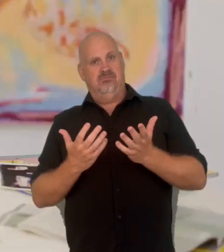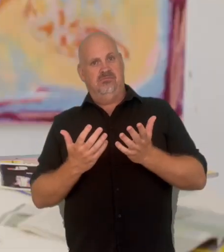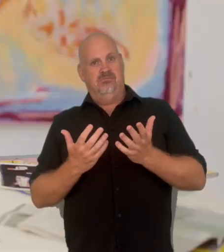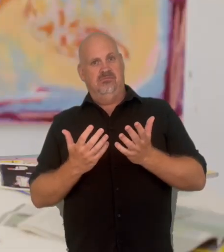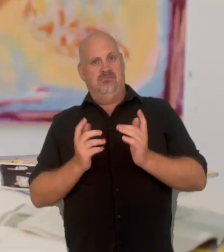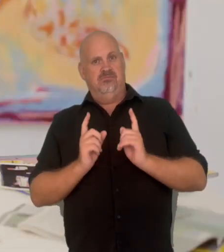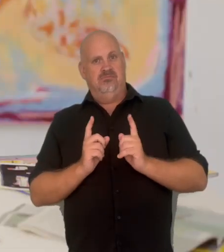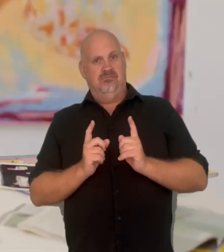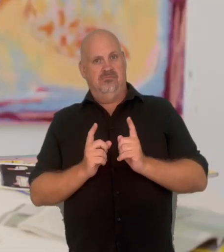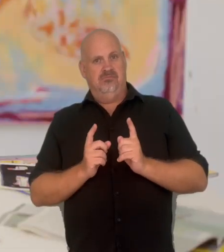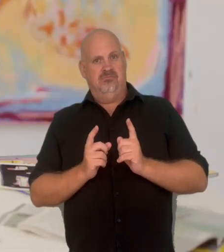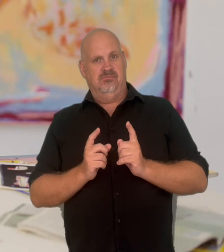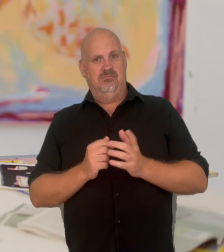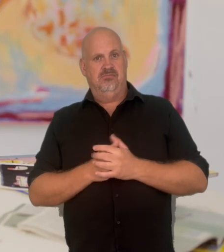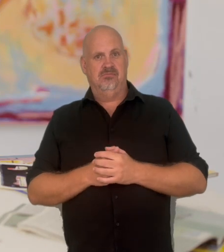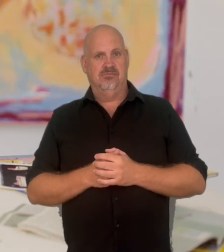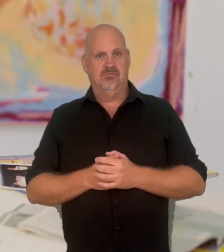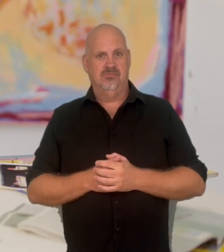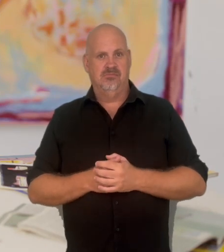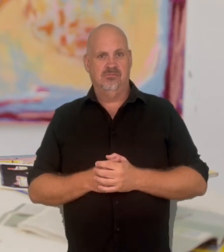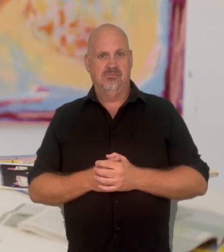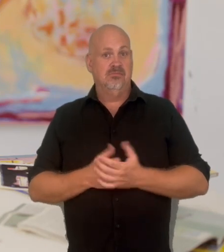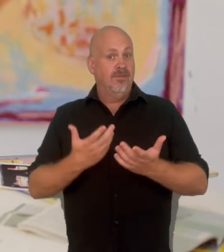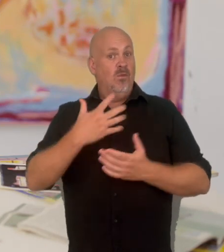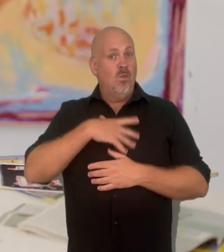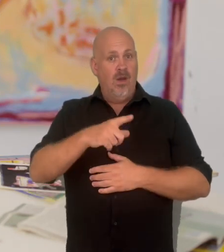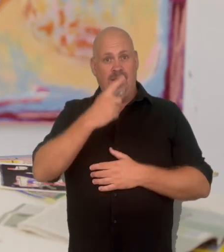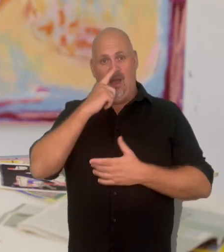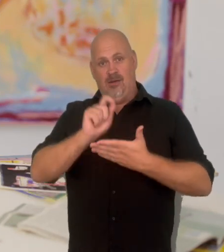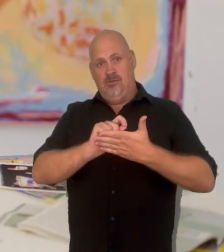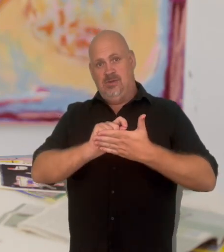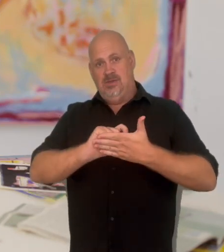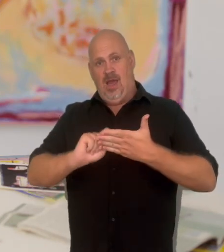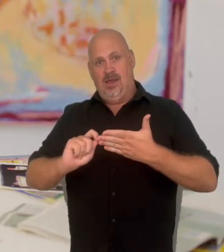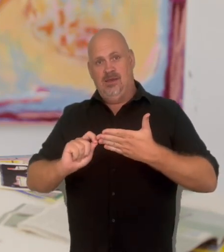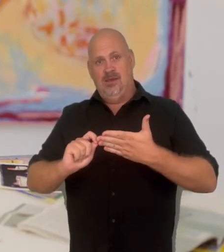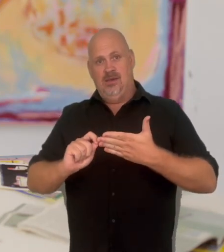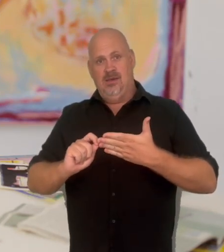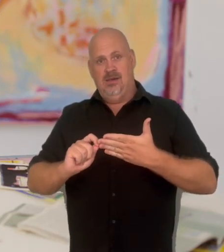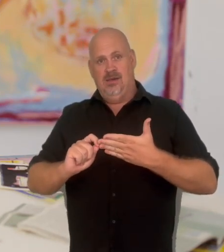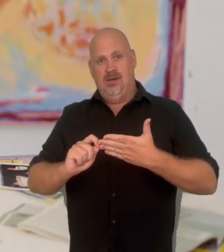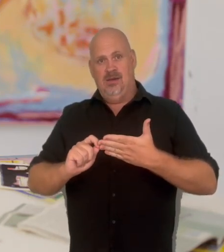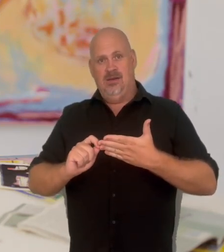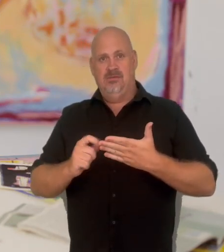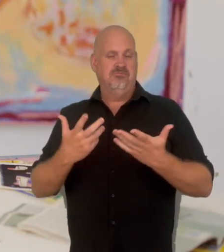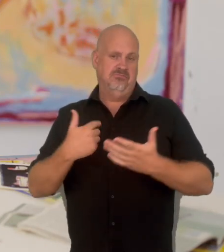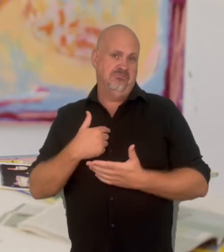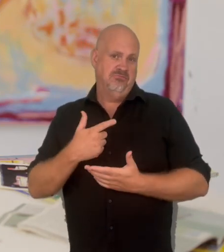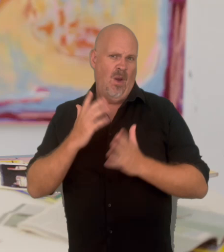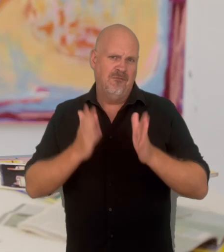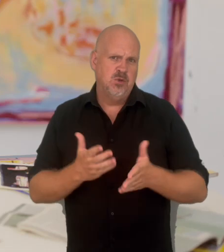Now, if you want to, you can sign your drawing. You don't have to, but if you'd like to, so I'm going to choose pink. If you want to, you can, I'm